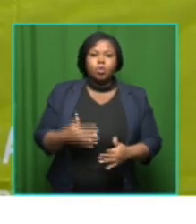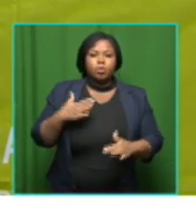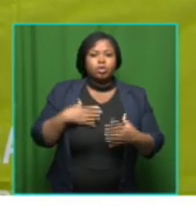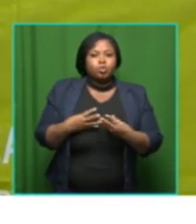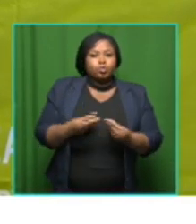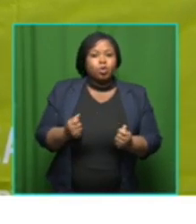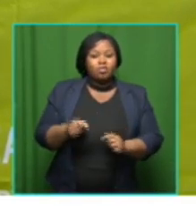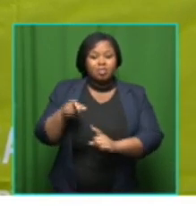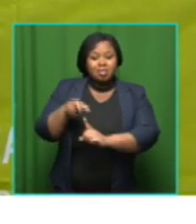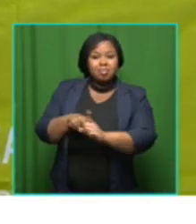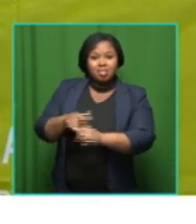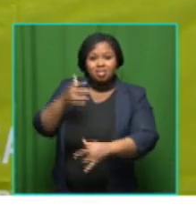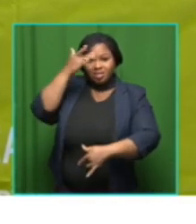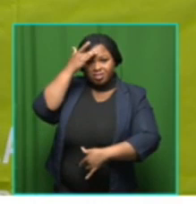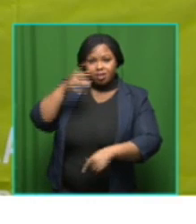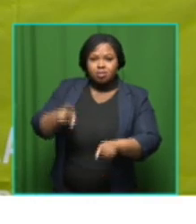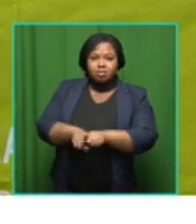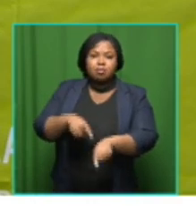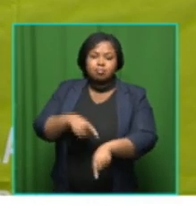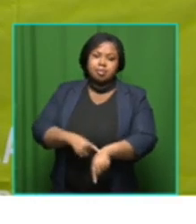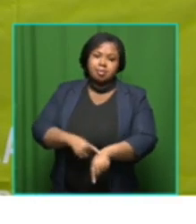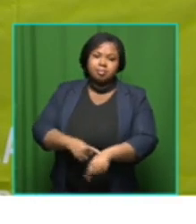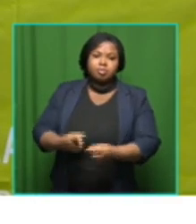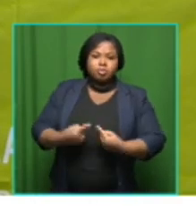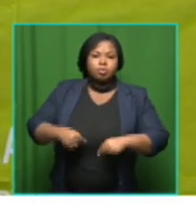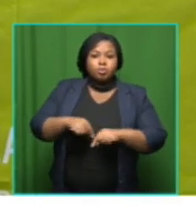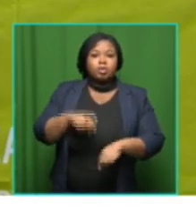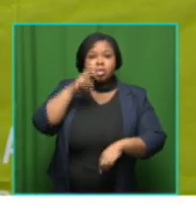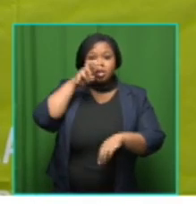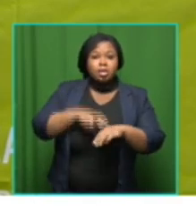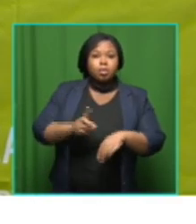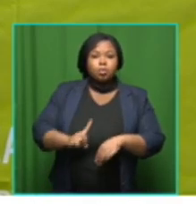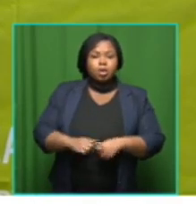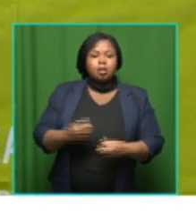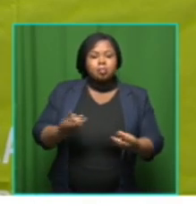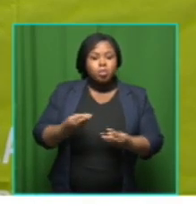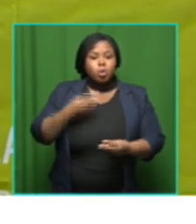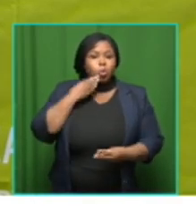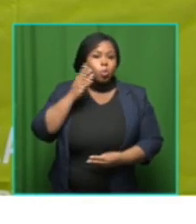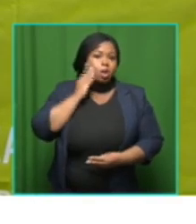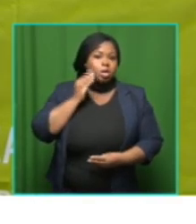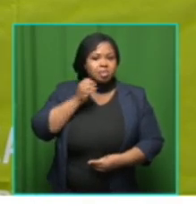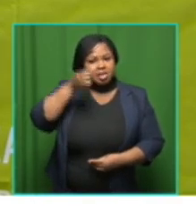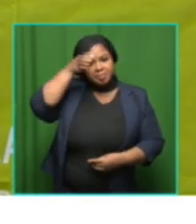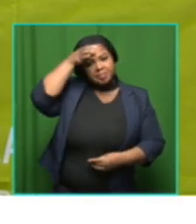patients on the spot. So we need experienced leaders on the ground.